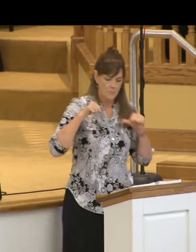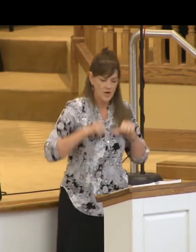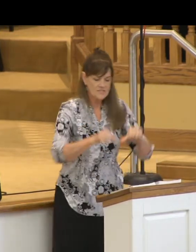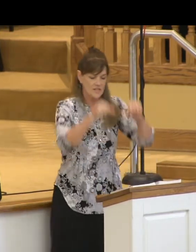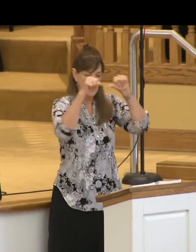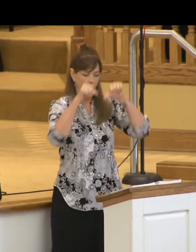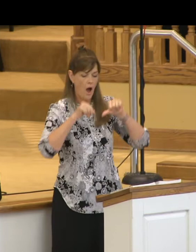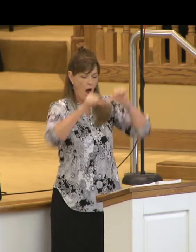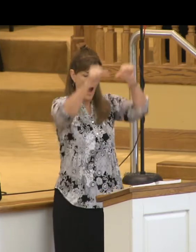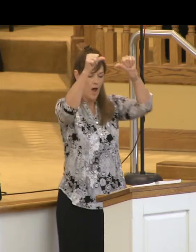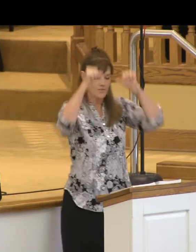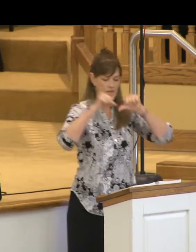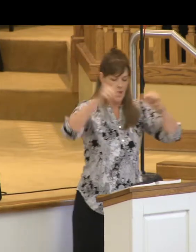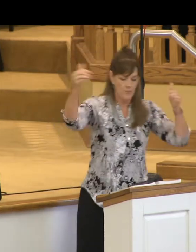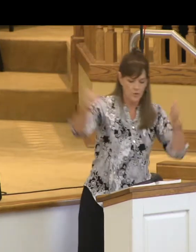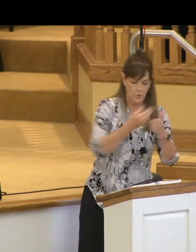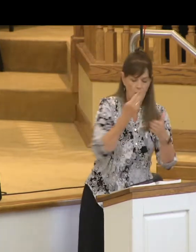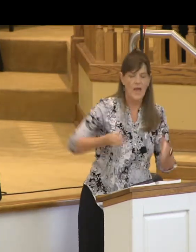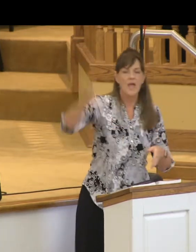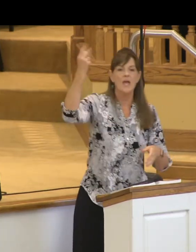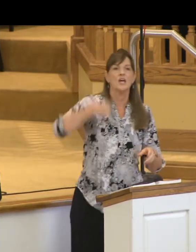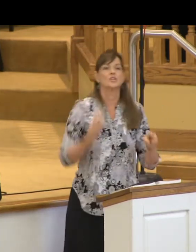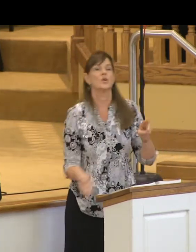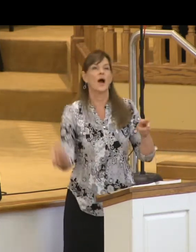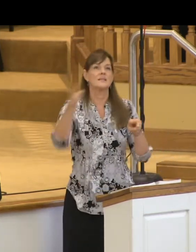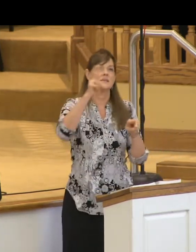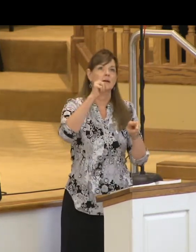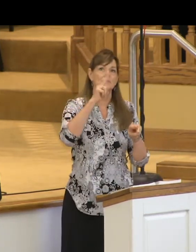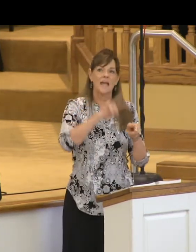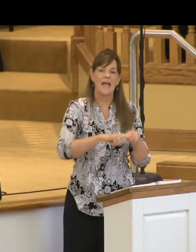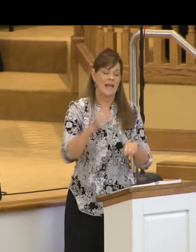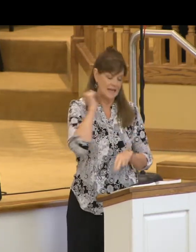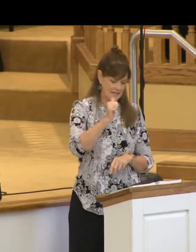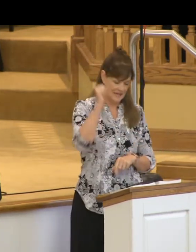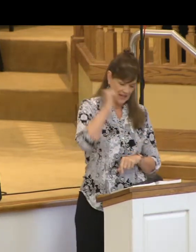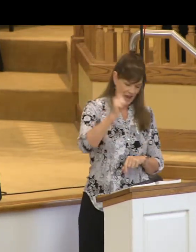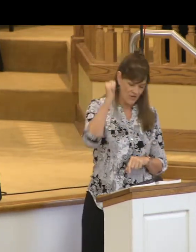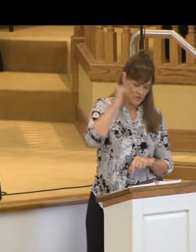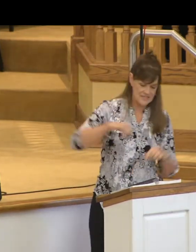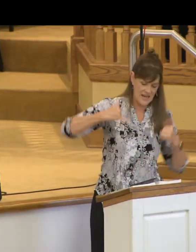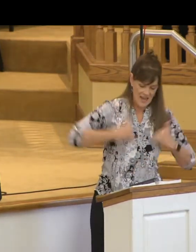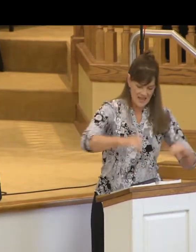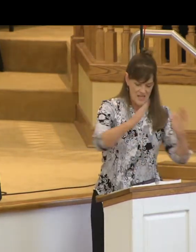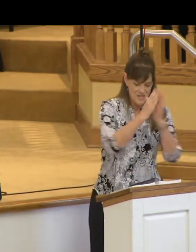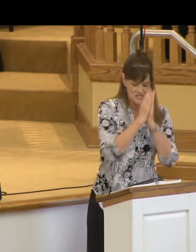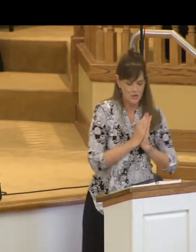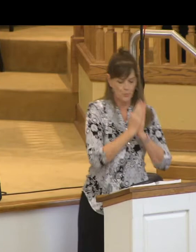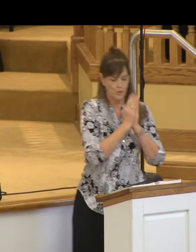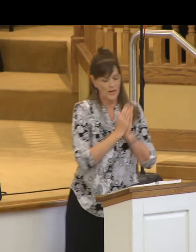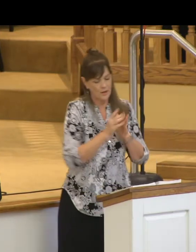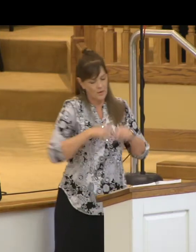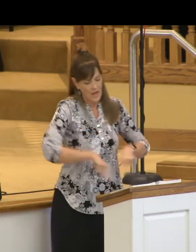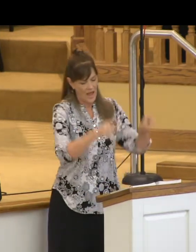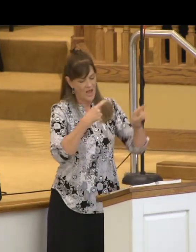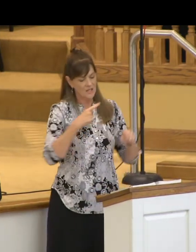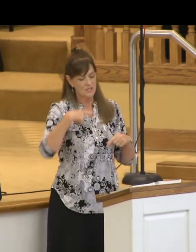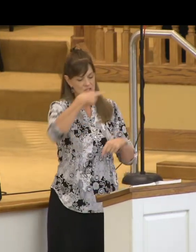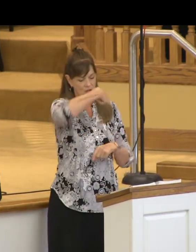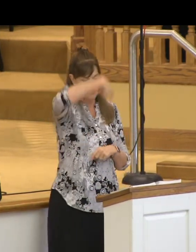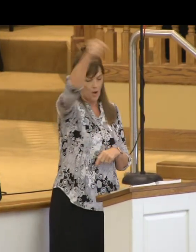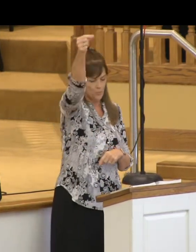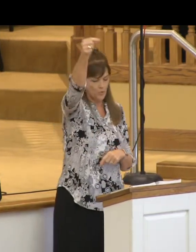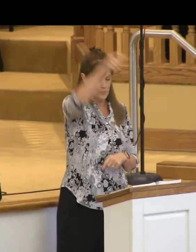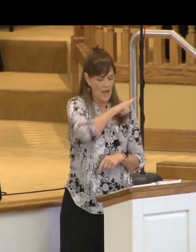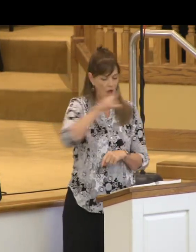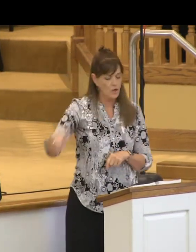I'm pressing on the upward way, new heights I'm gaining every day. Still praying as